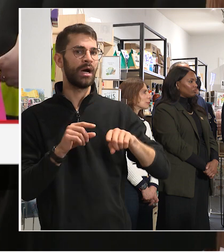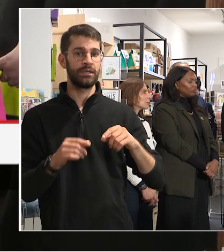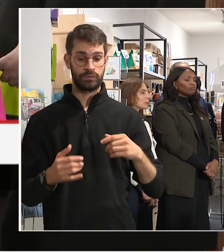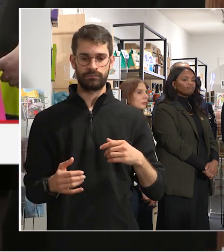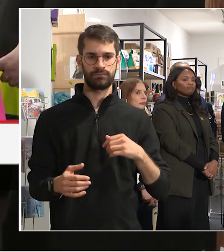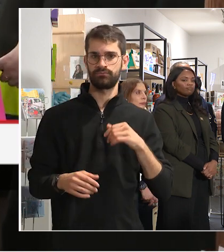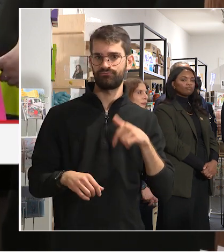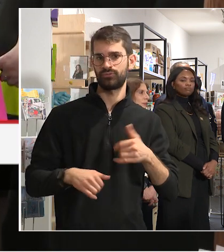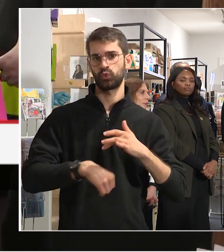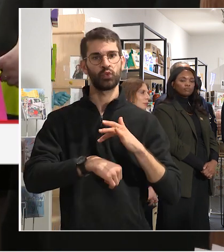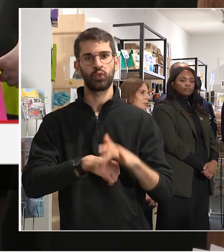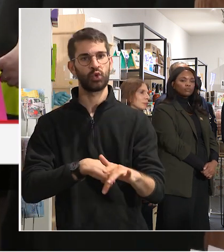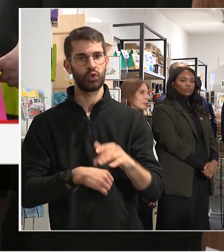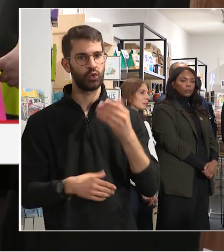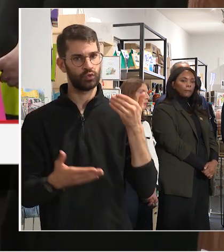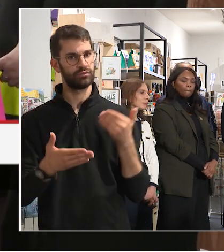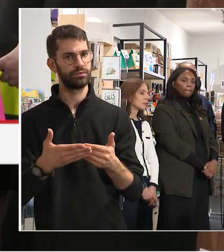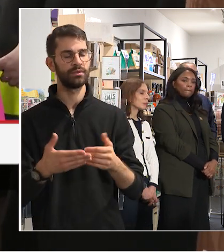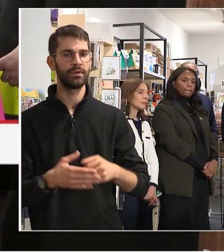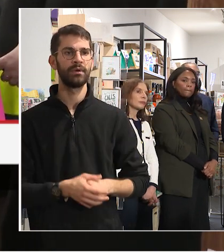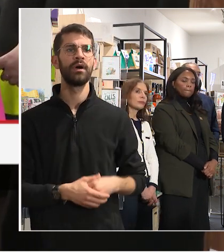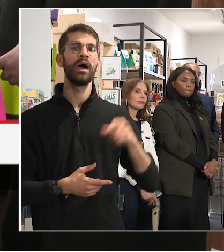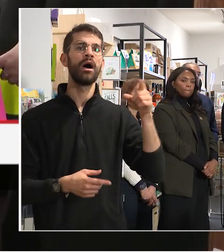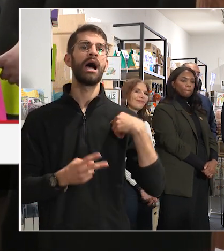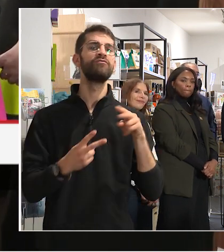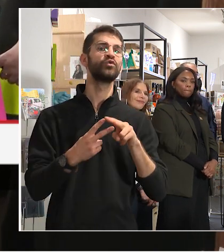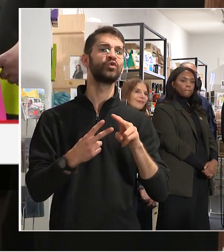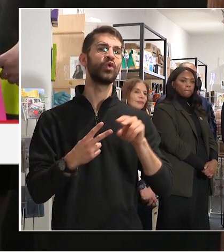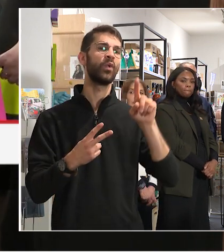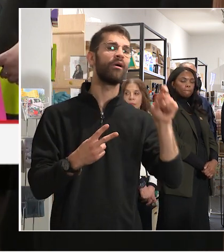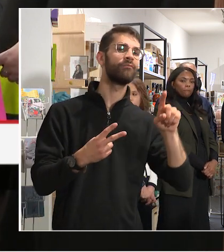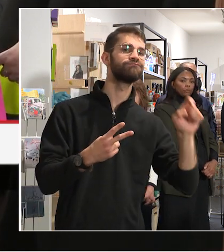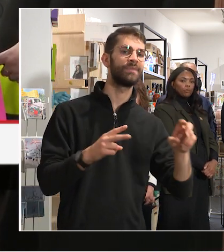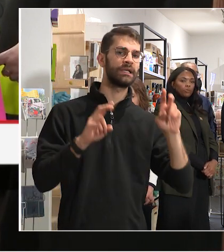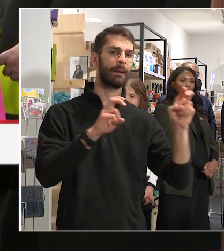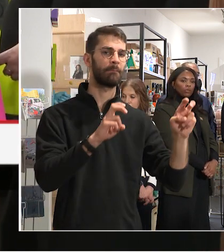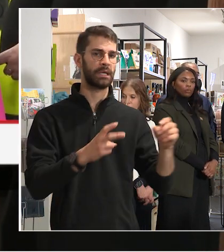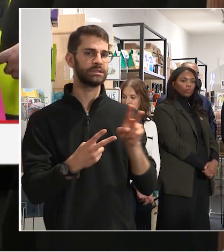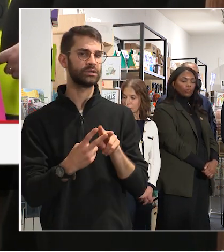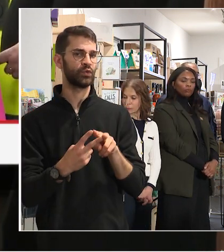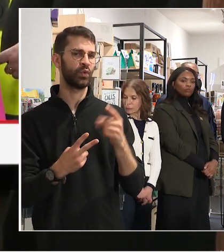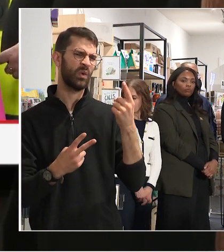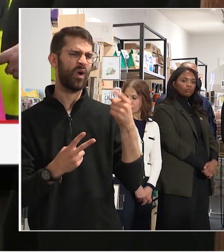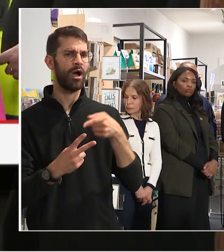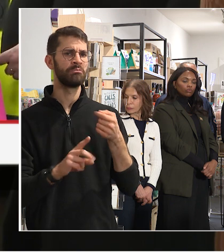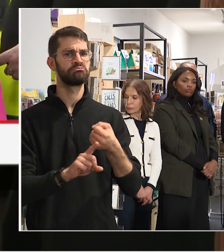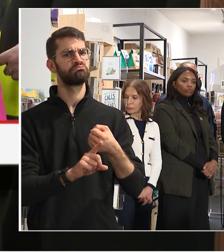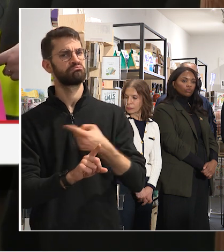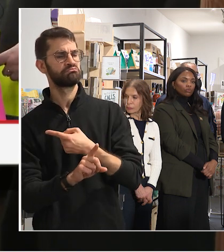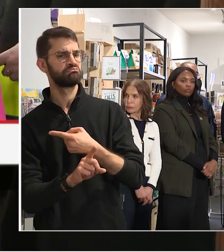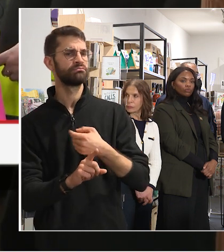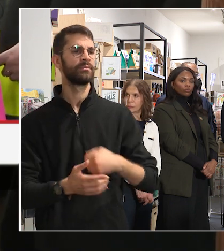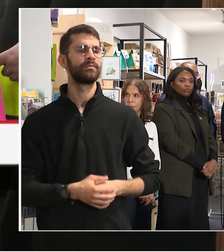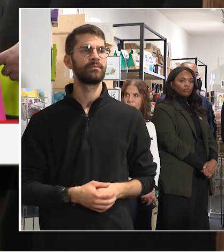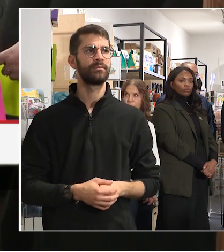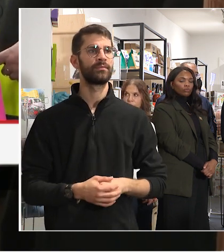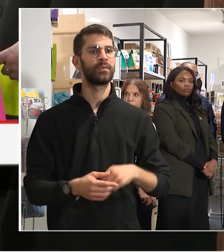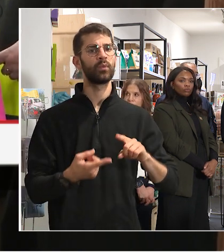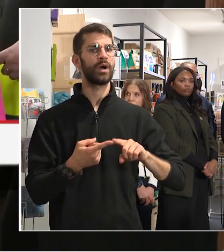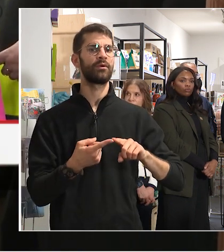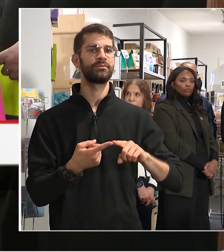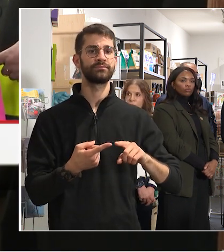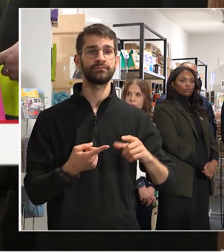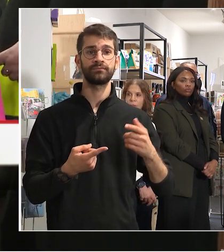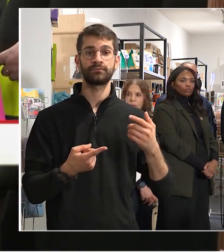this soon. And then I have two quick off topics. Okay. One somewhat related, I guess. In the first of the year,